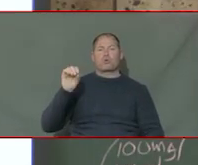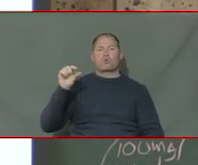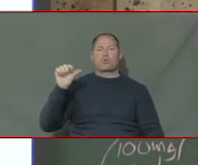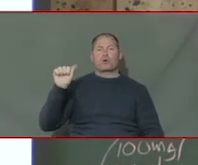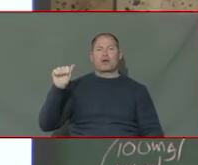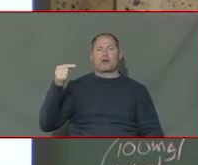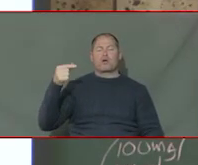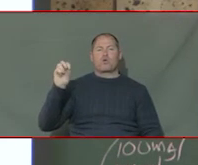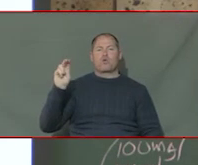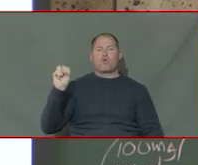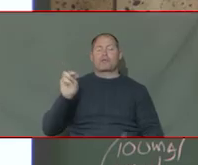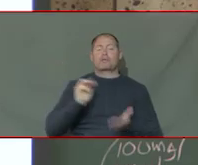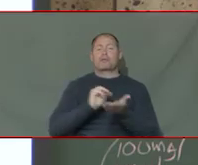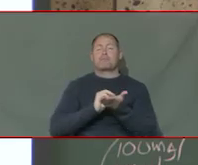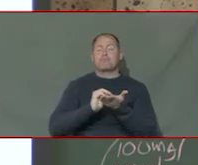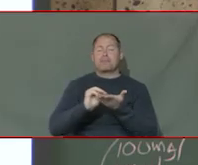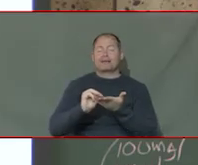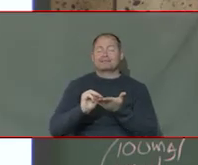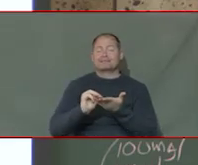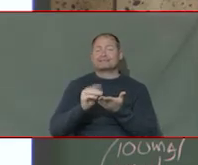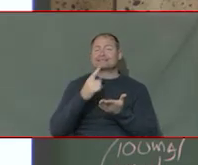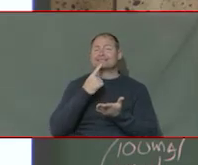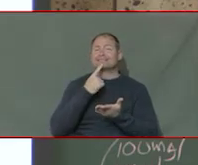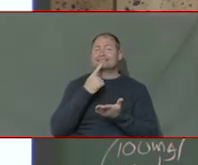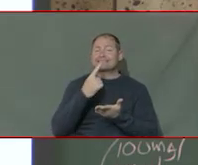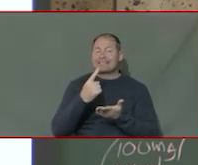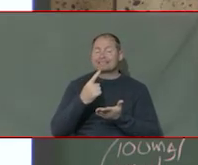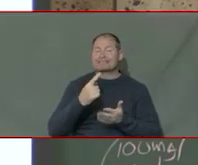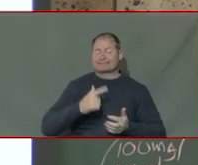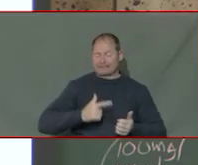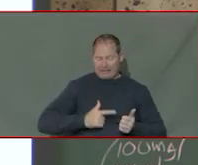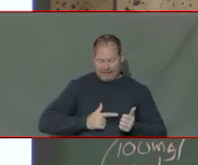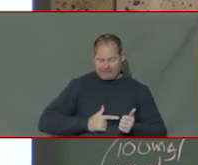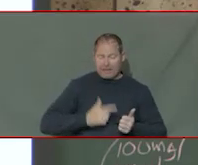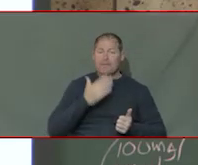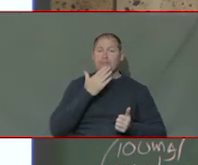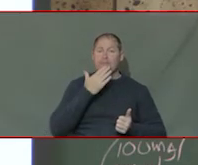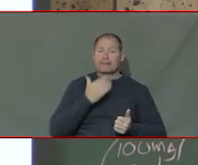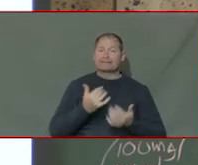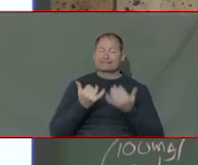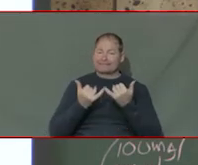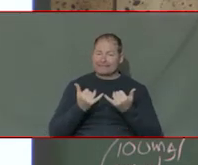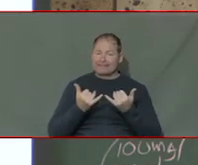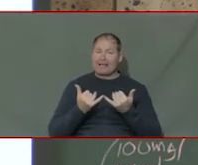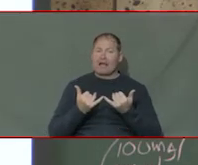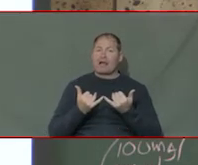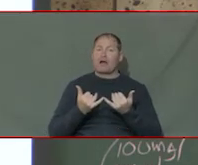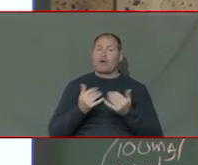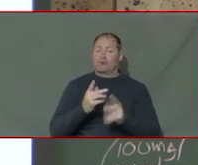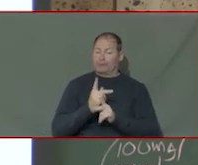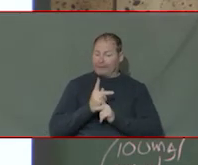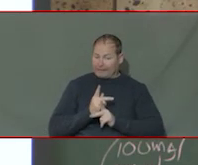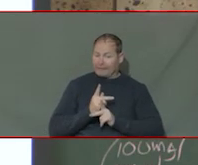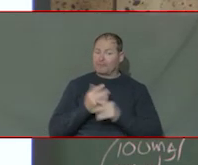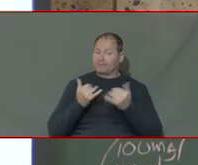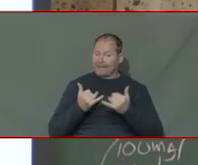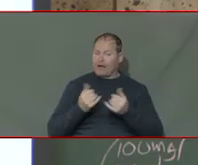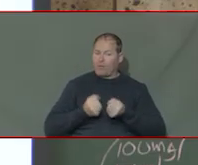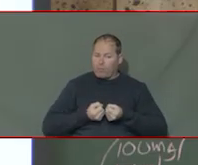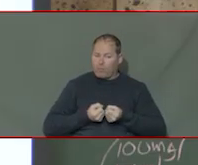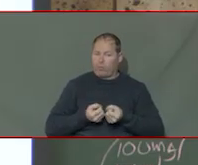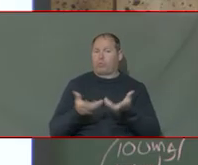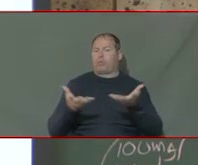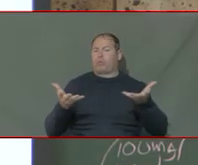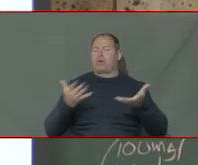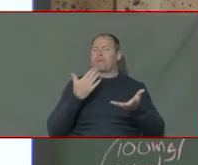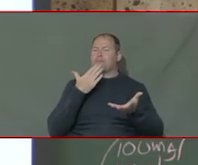opposite message. And it says to the liver, please release back the stored glycogen back